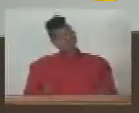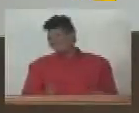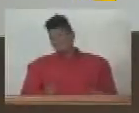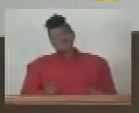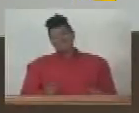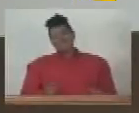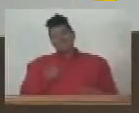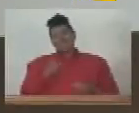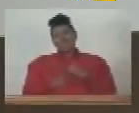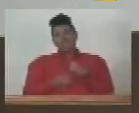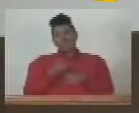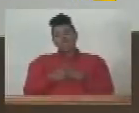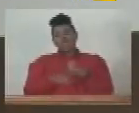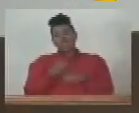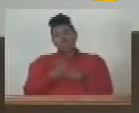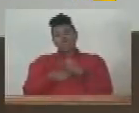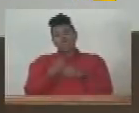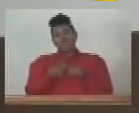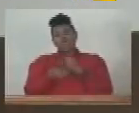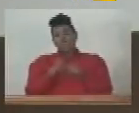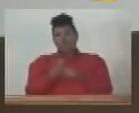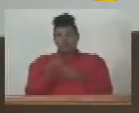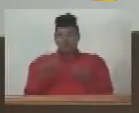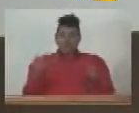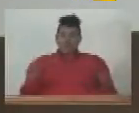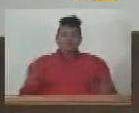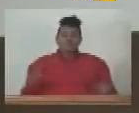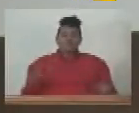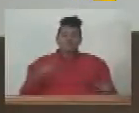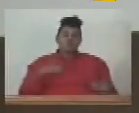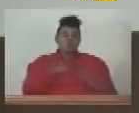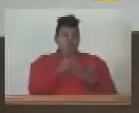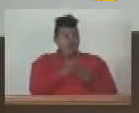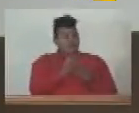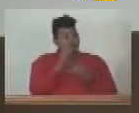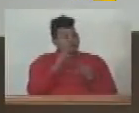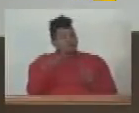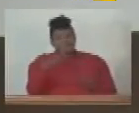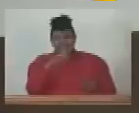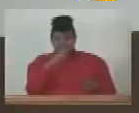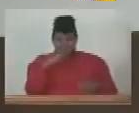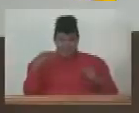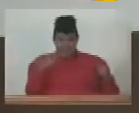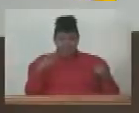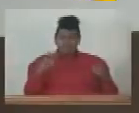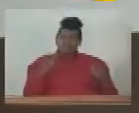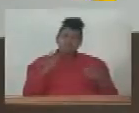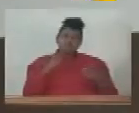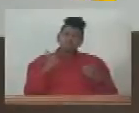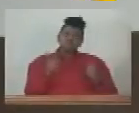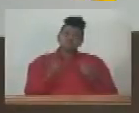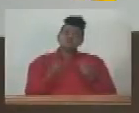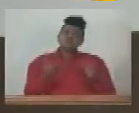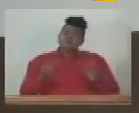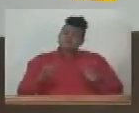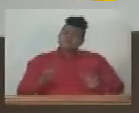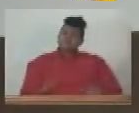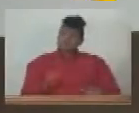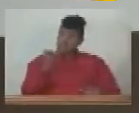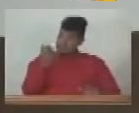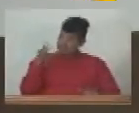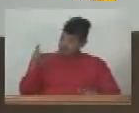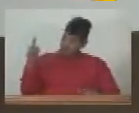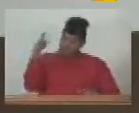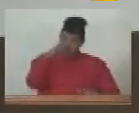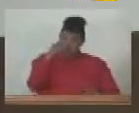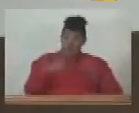we're appealing to litigants to please try and settle your differences. And if they have to come to court, let